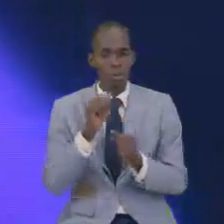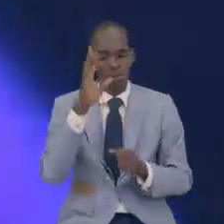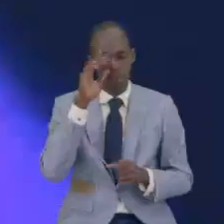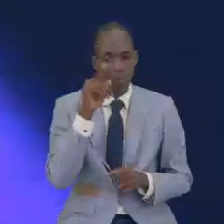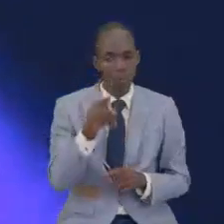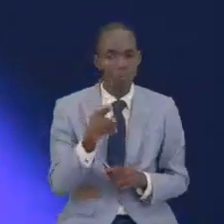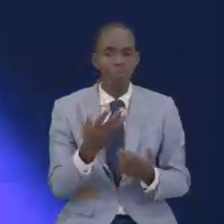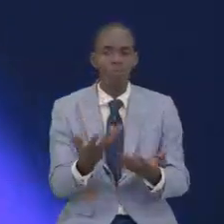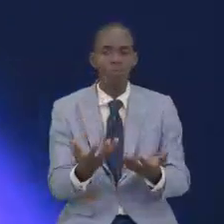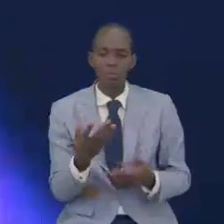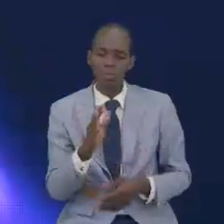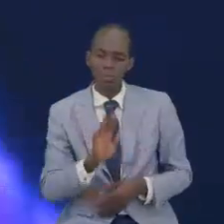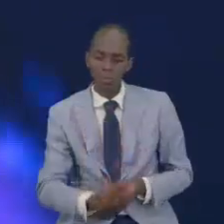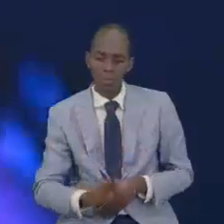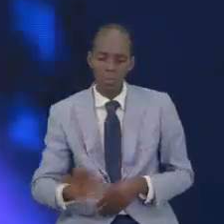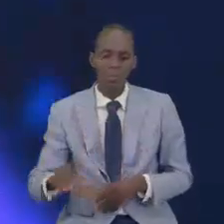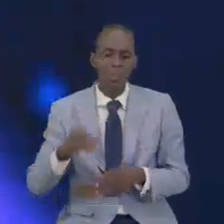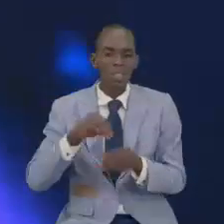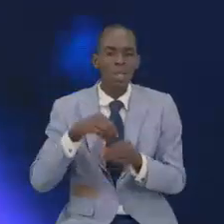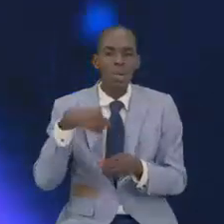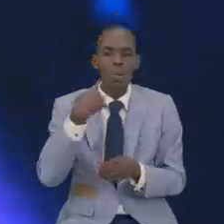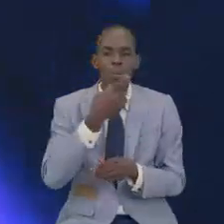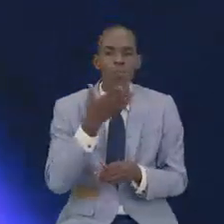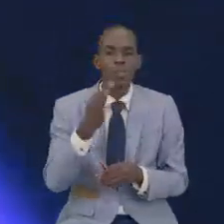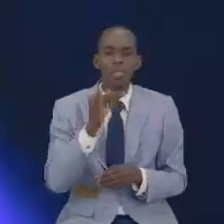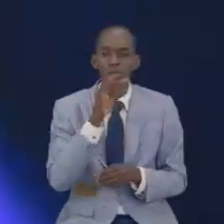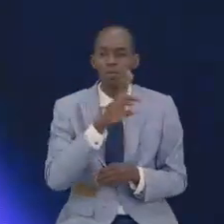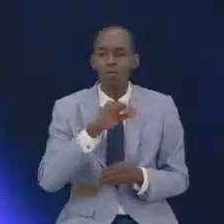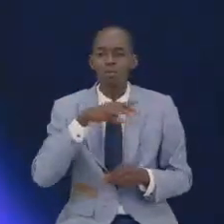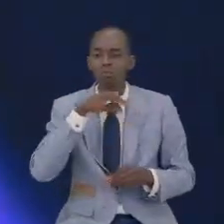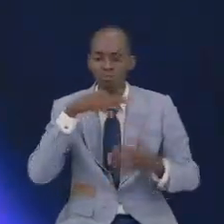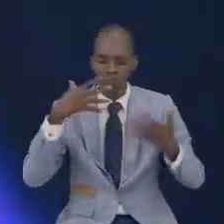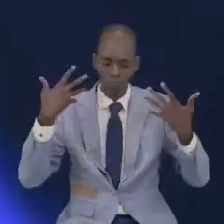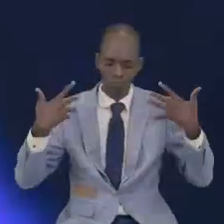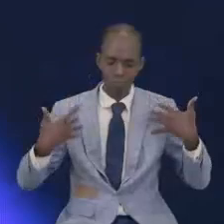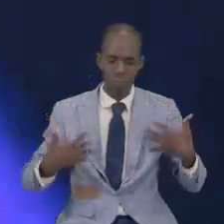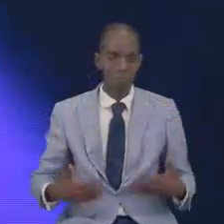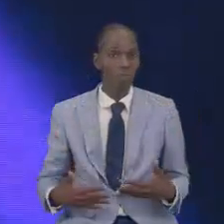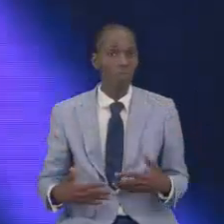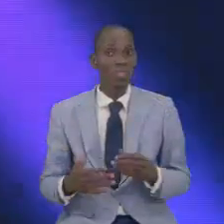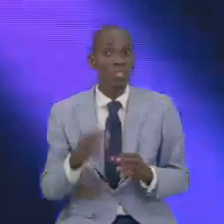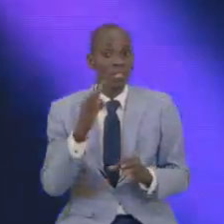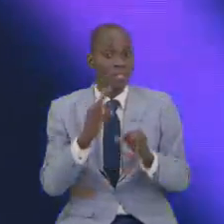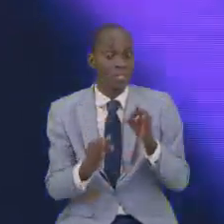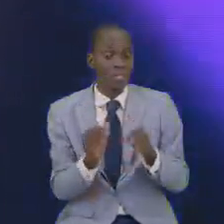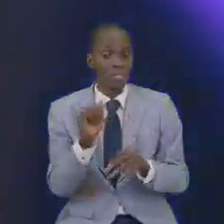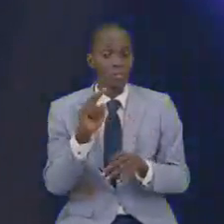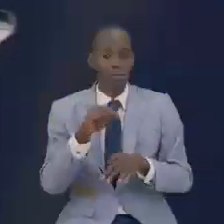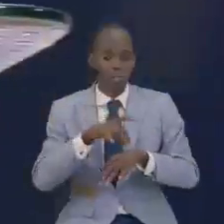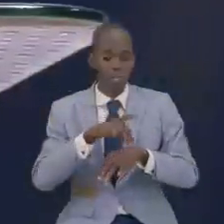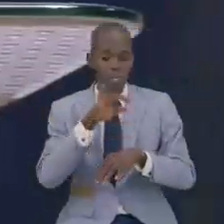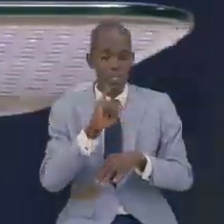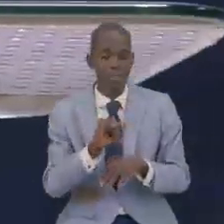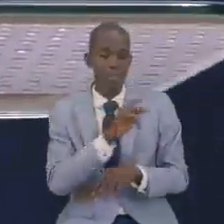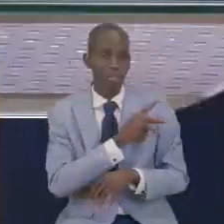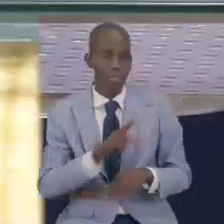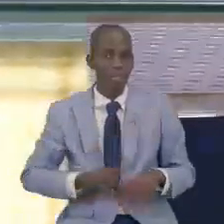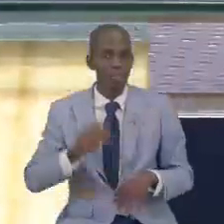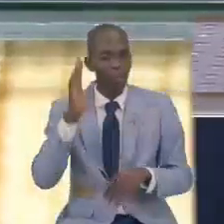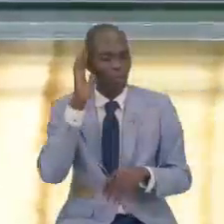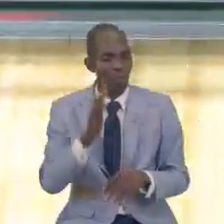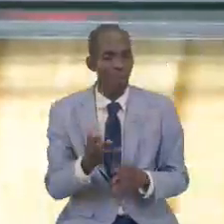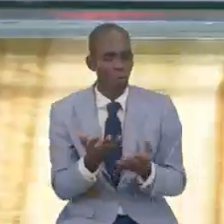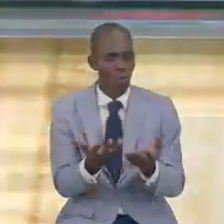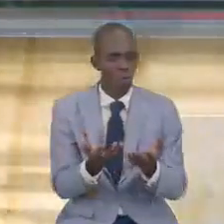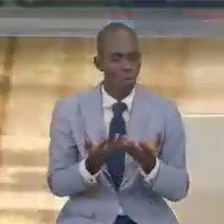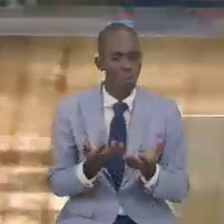wanted children in whom is no blemish. Now if an earthly king would desire and will